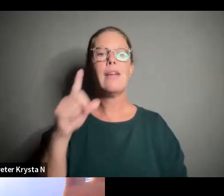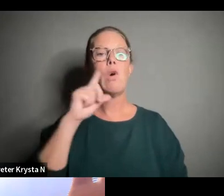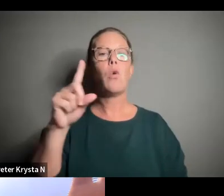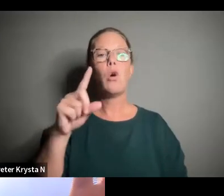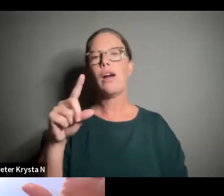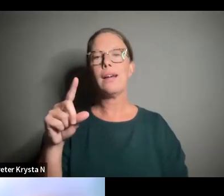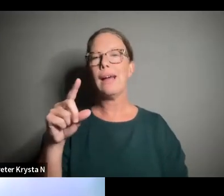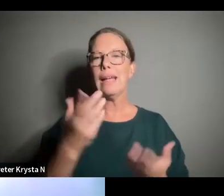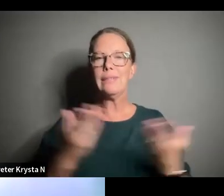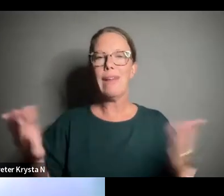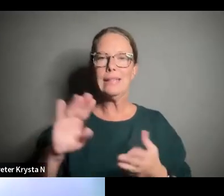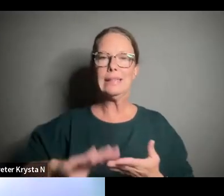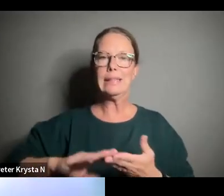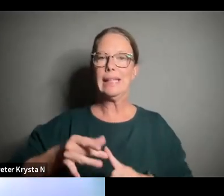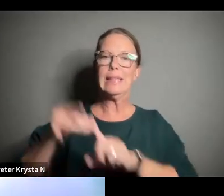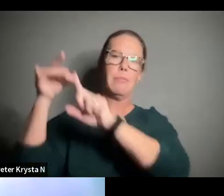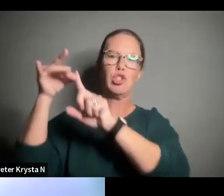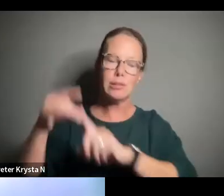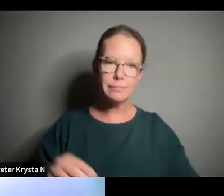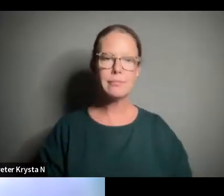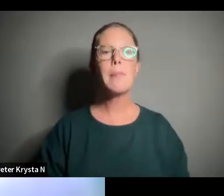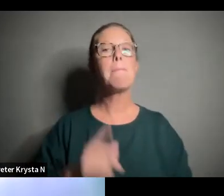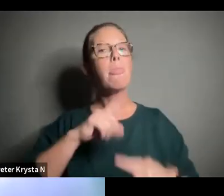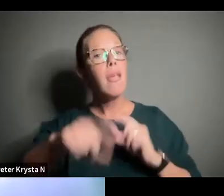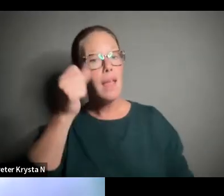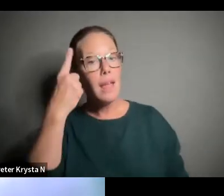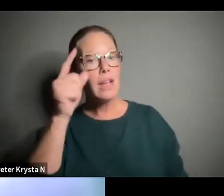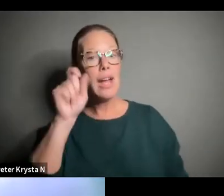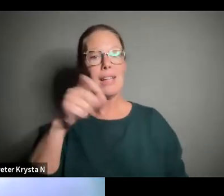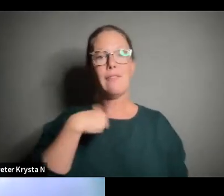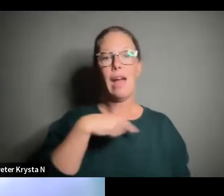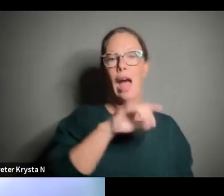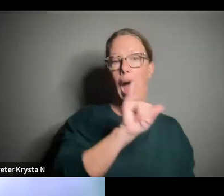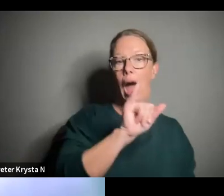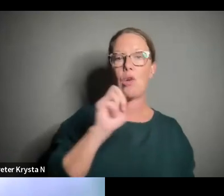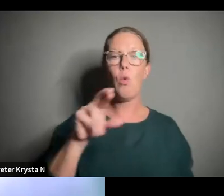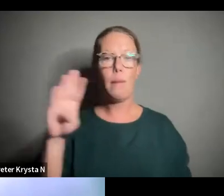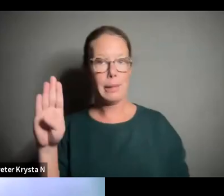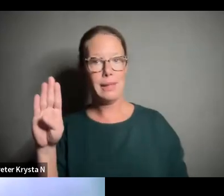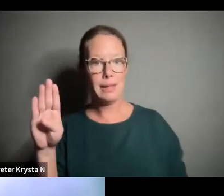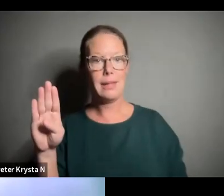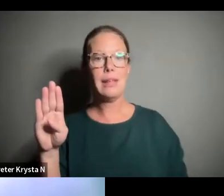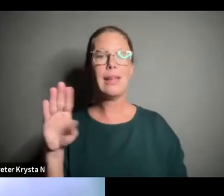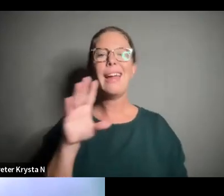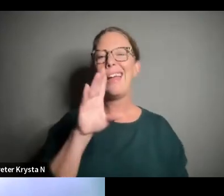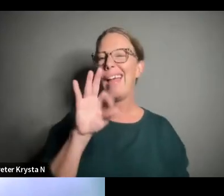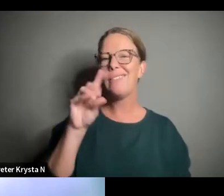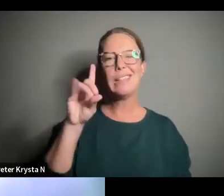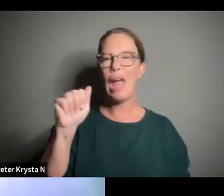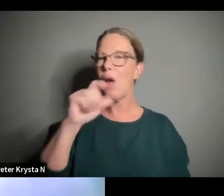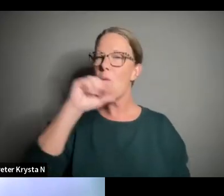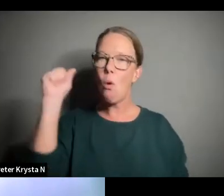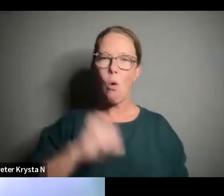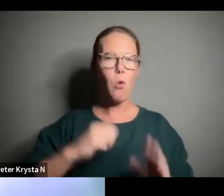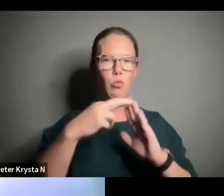since 2007, 2008, but you had to have an IRB. It was an FDA kind of very old regulation for,